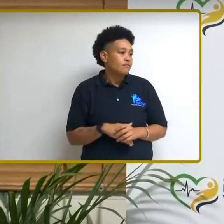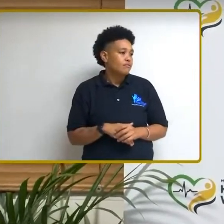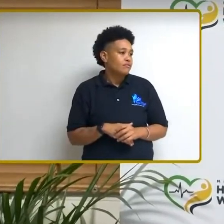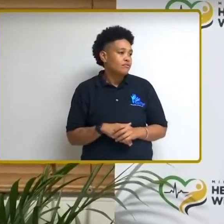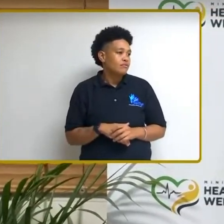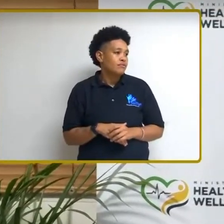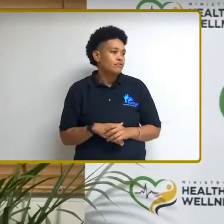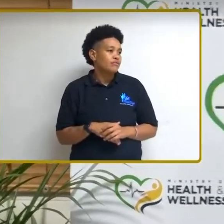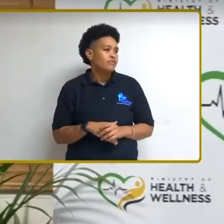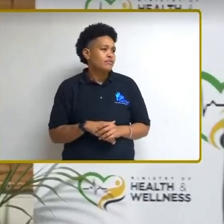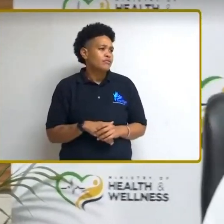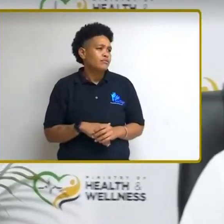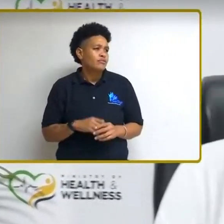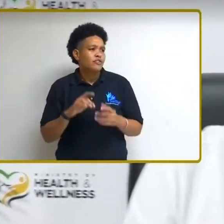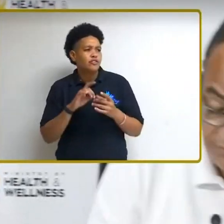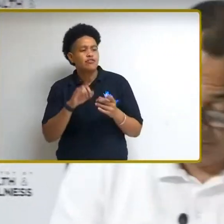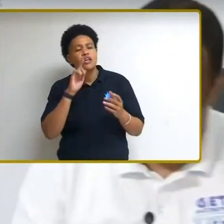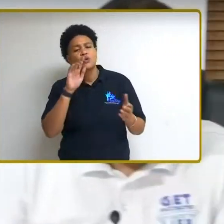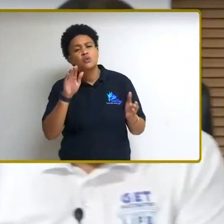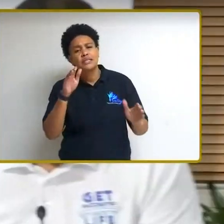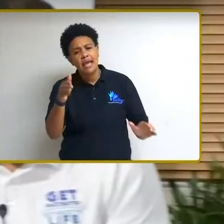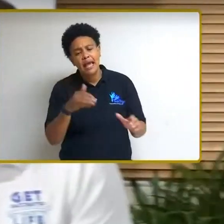In terms of the deaths,